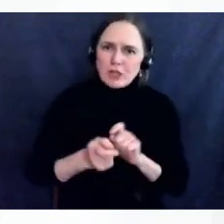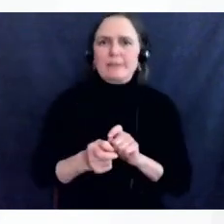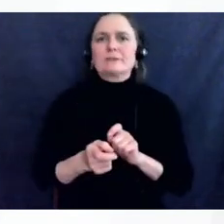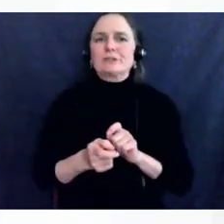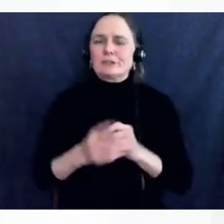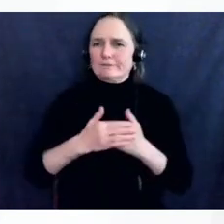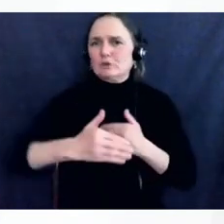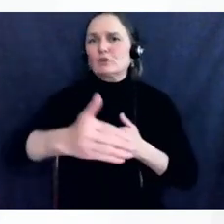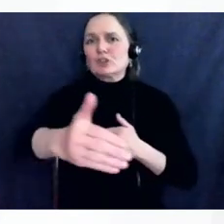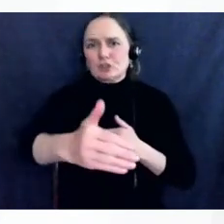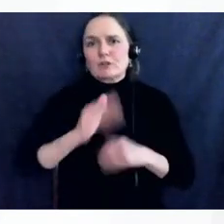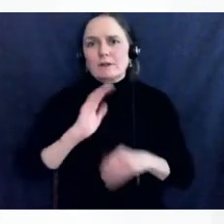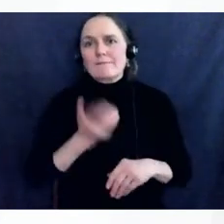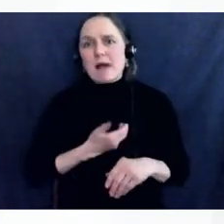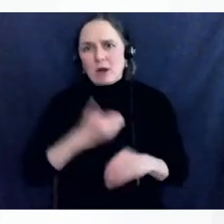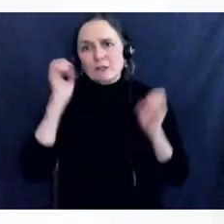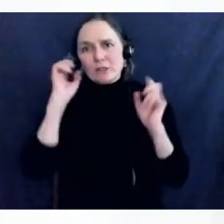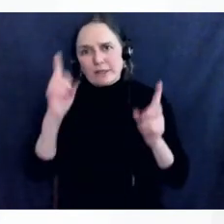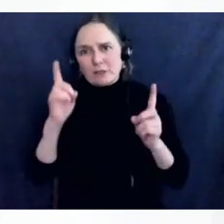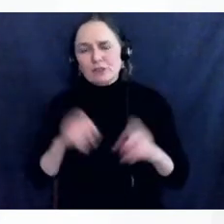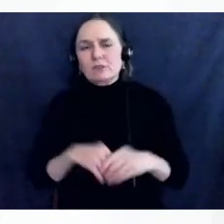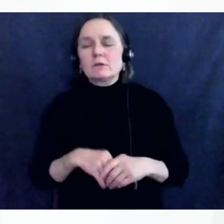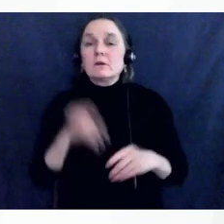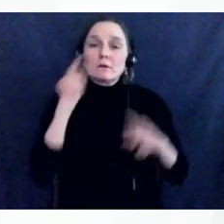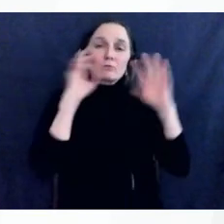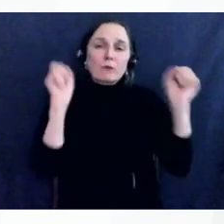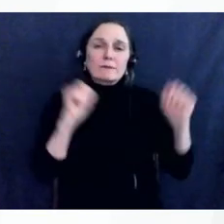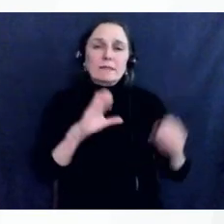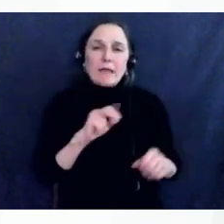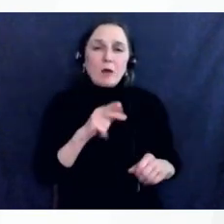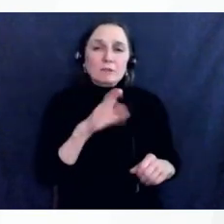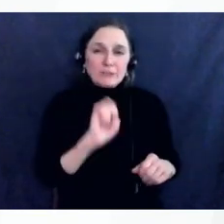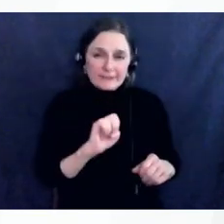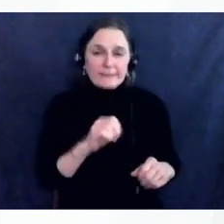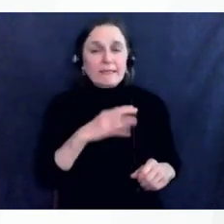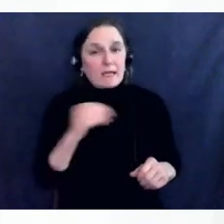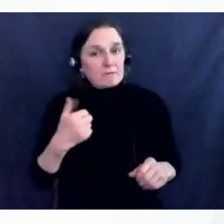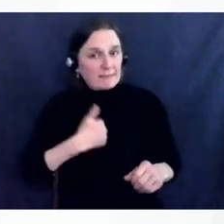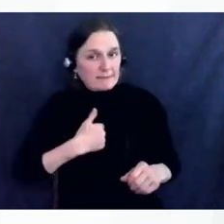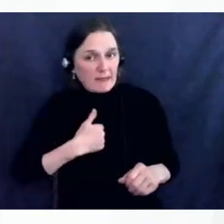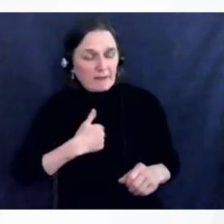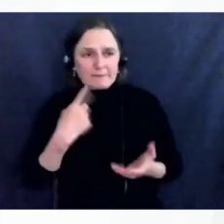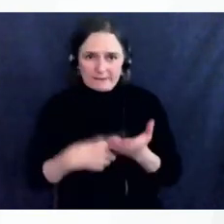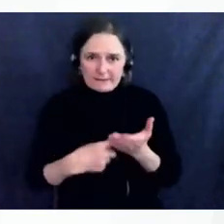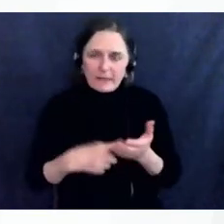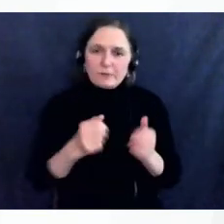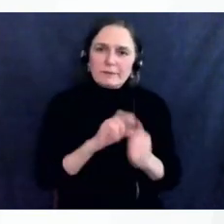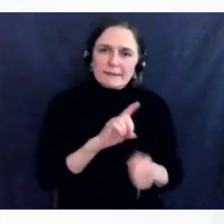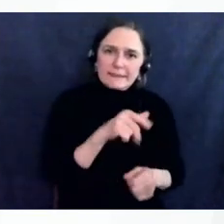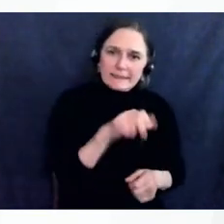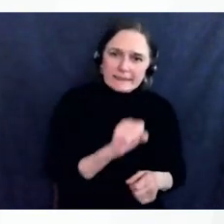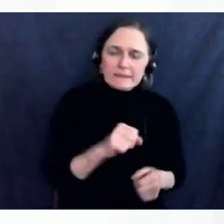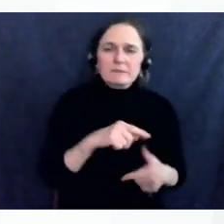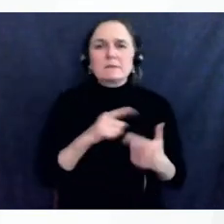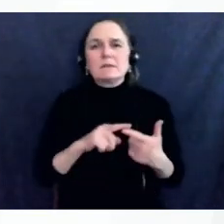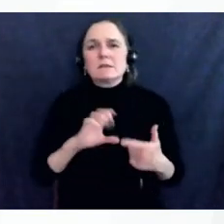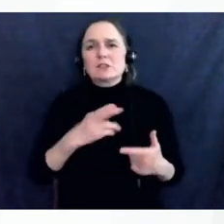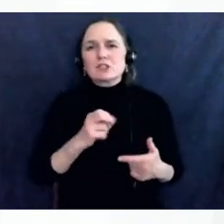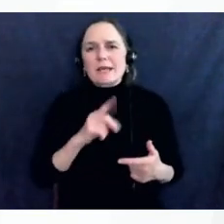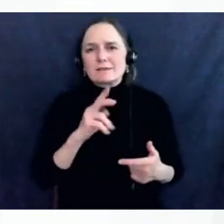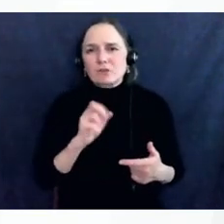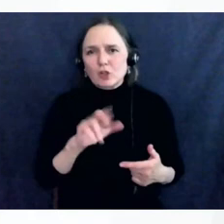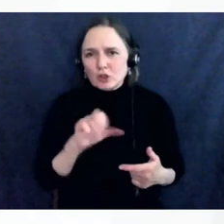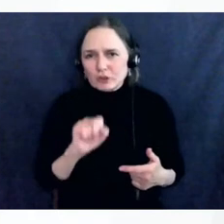President Cauce and I are discussing this with deans and chancellors, leadership, faculty senate, and student leadership. By